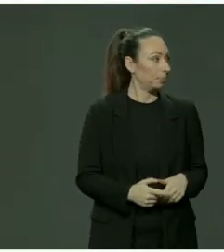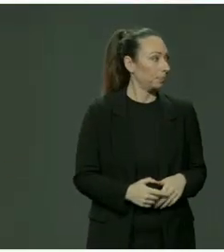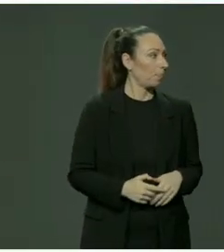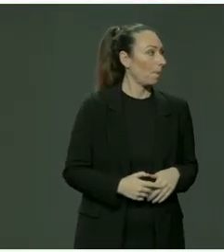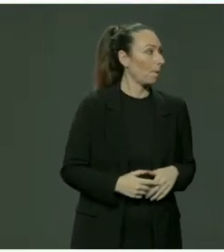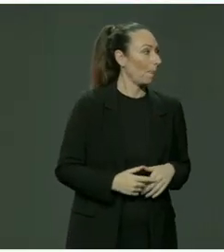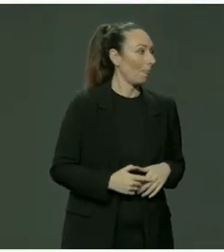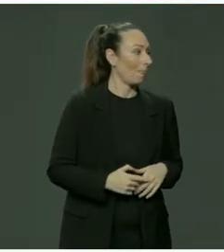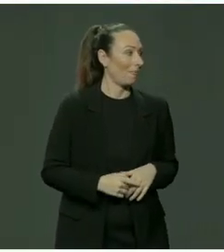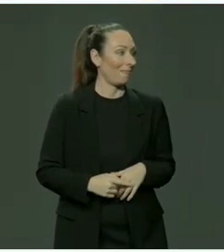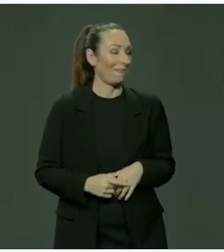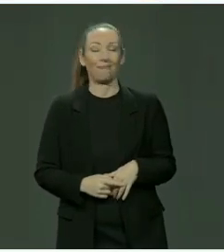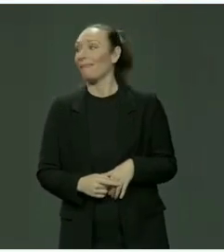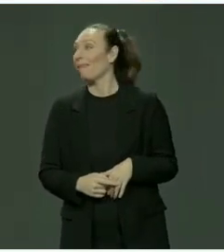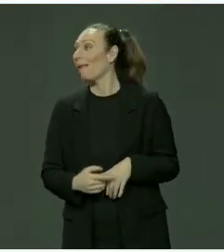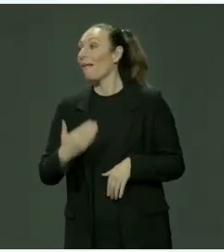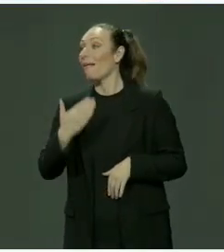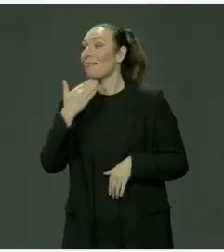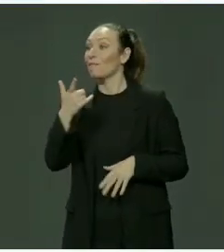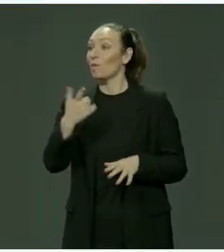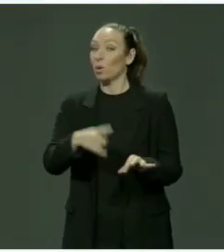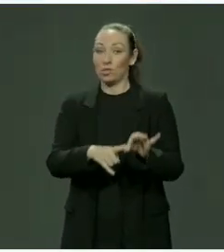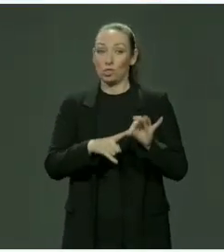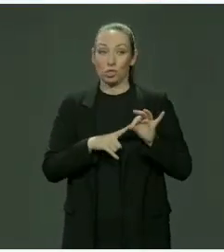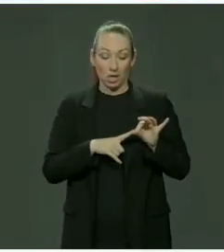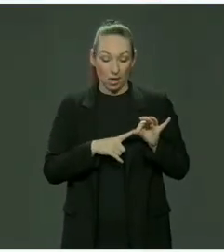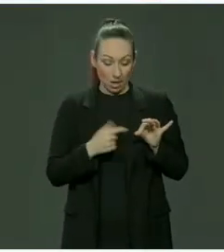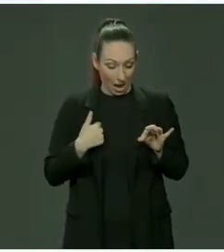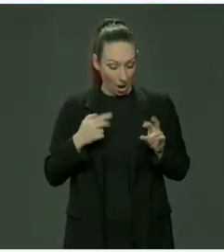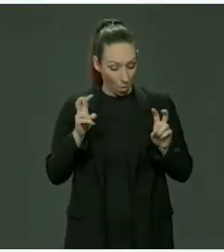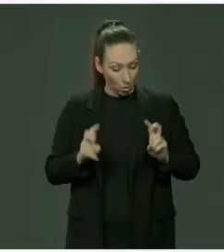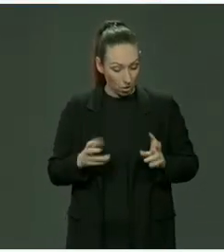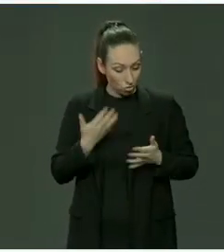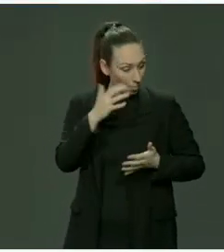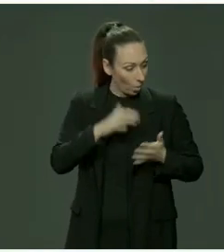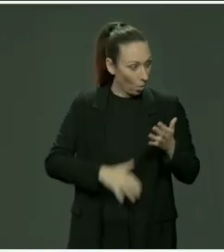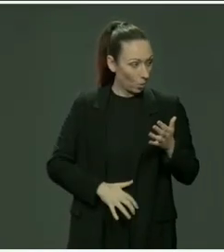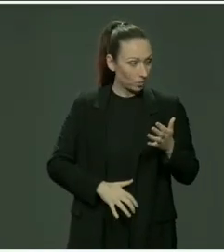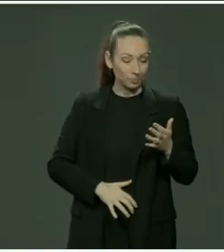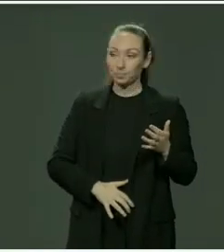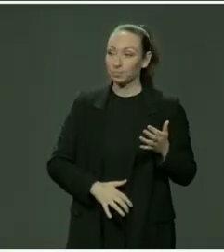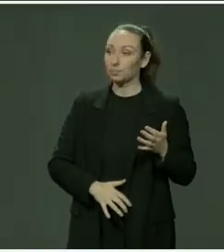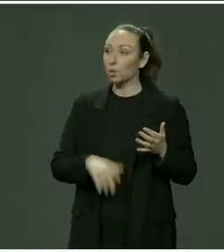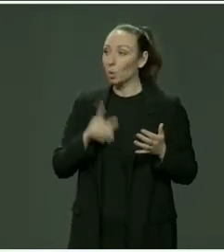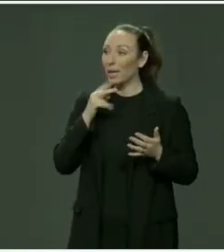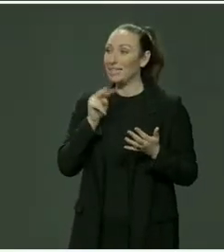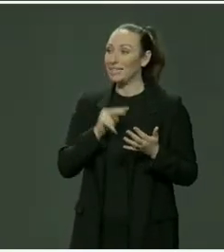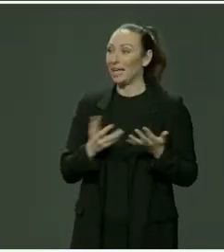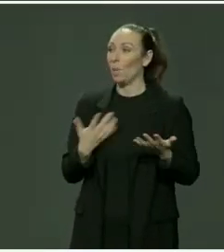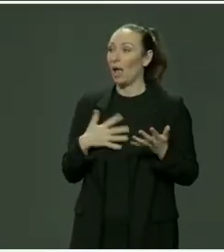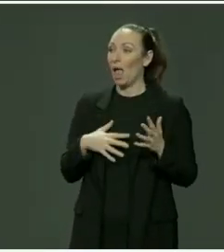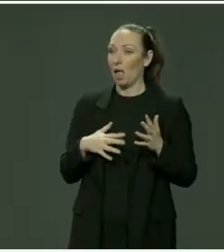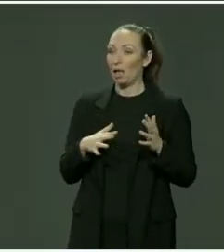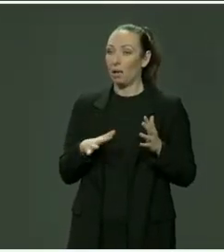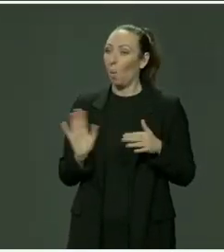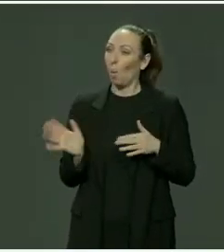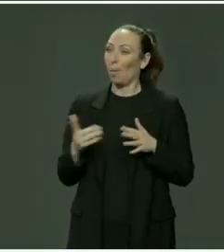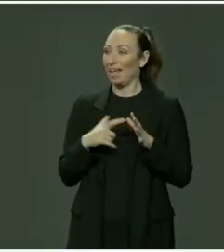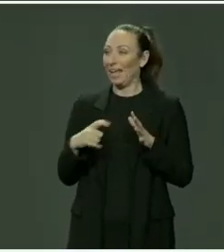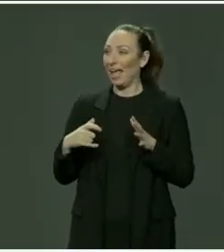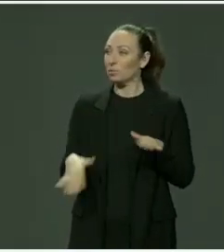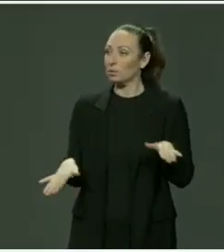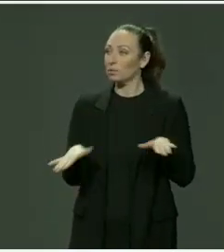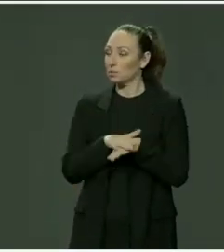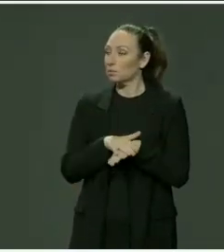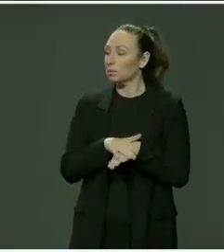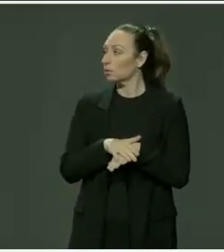Thank you very much for the question. So our auditor's report that you can see in the accounts there covers all of the accounts, which